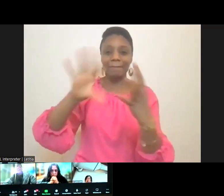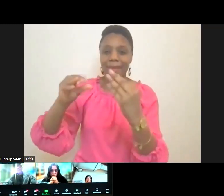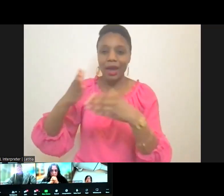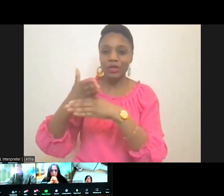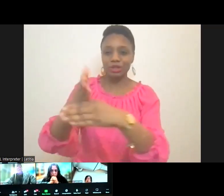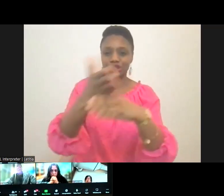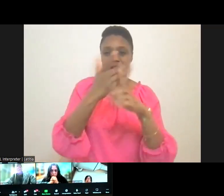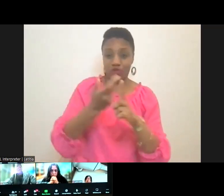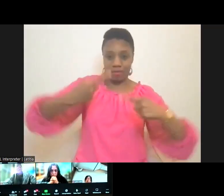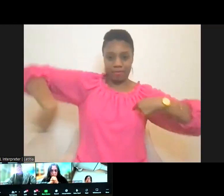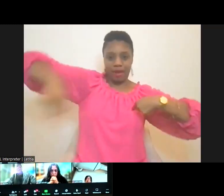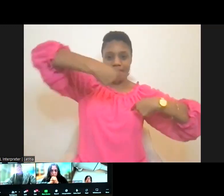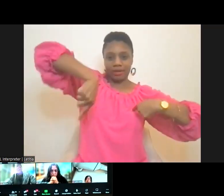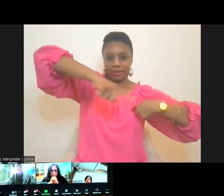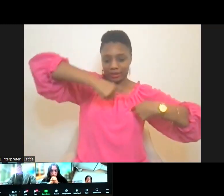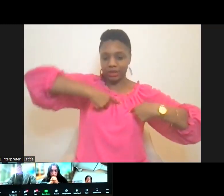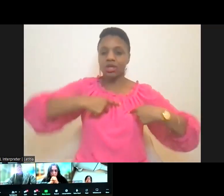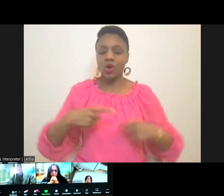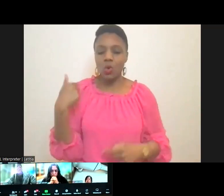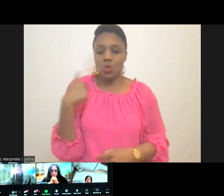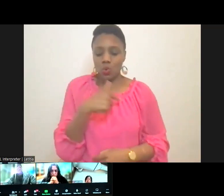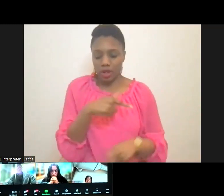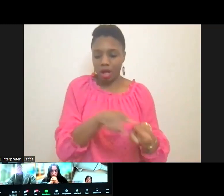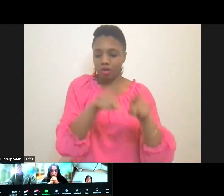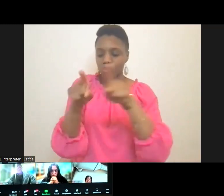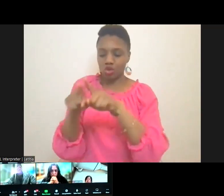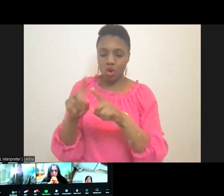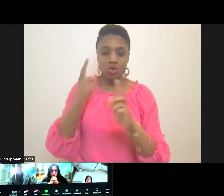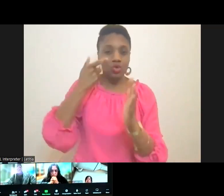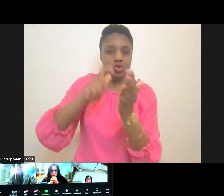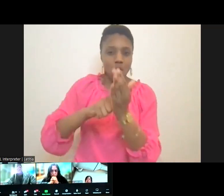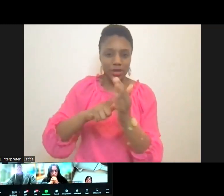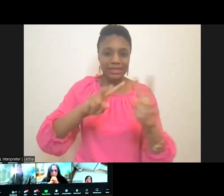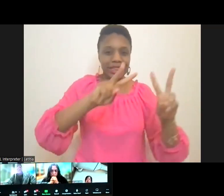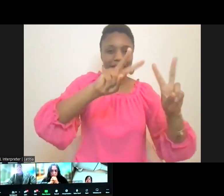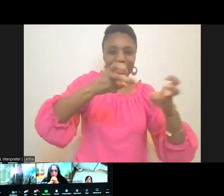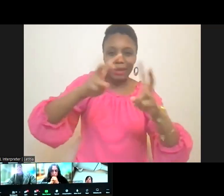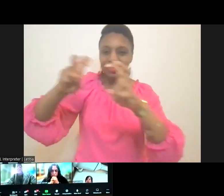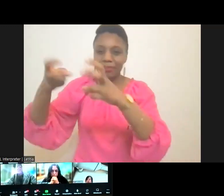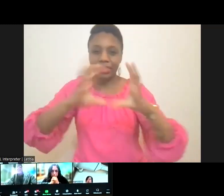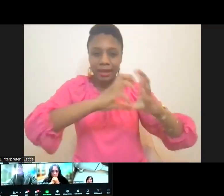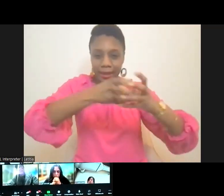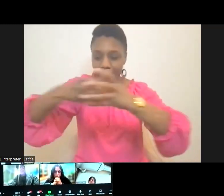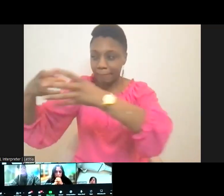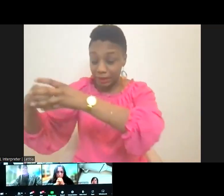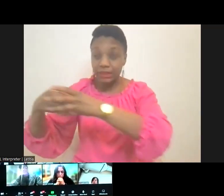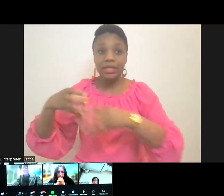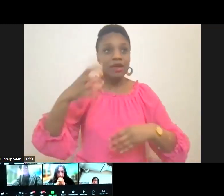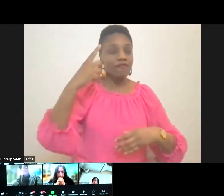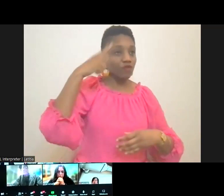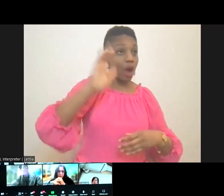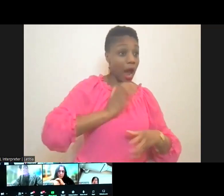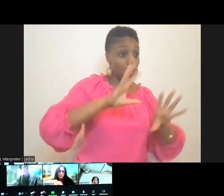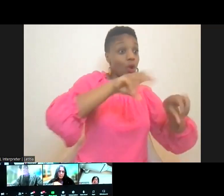think potentially having thematic things that where both members of the council and members of the public or our organizations can